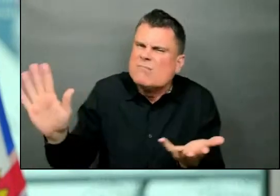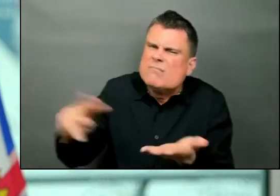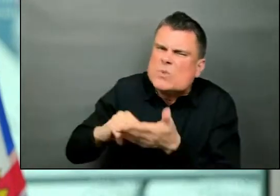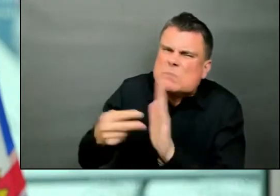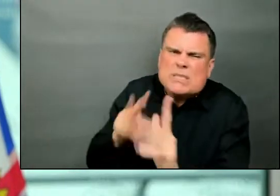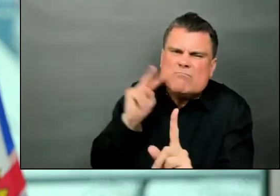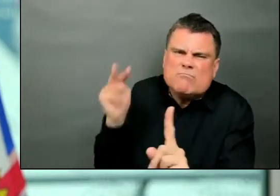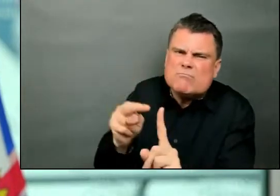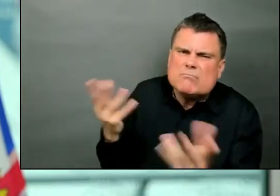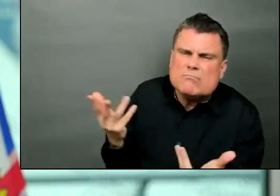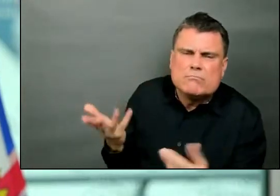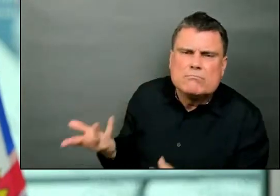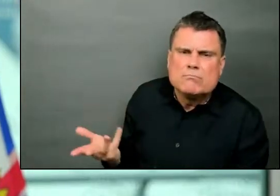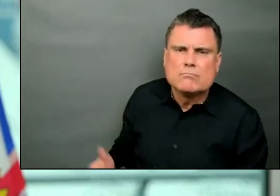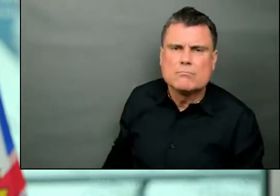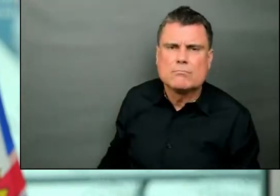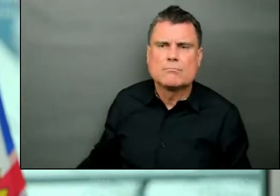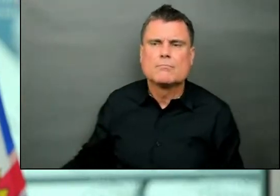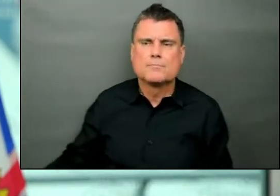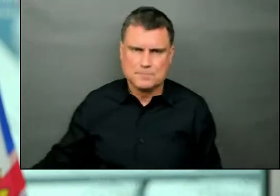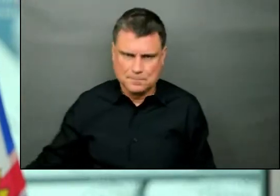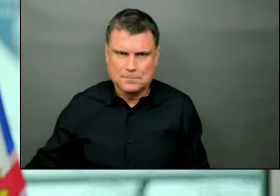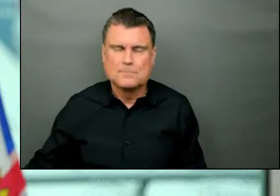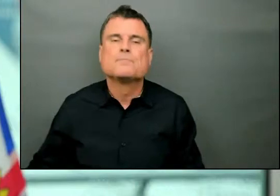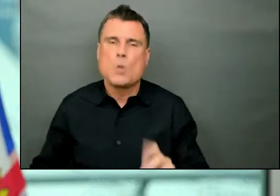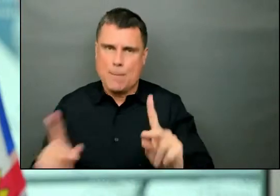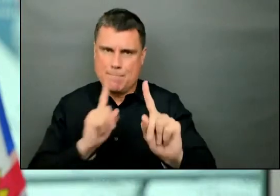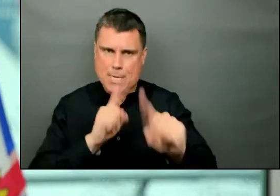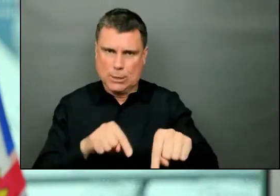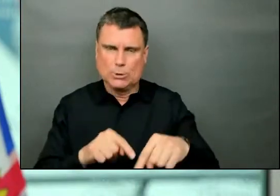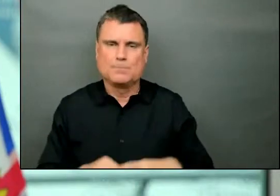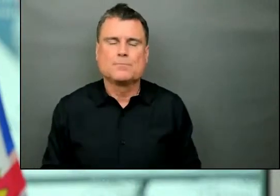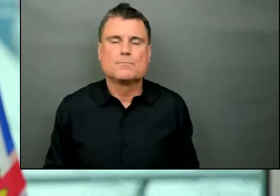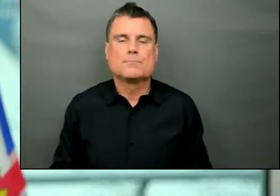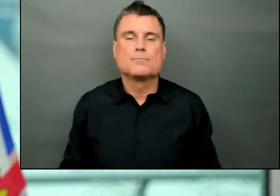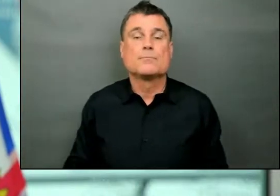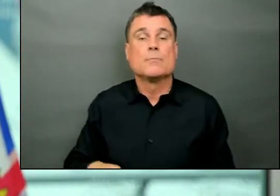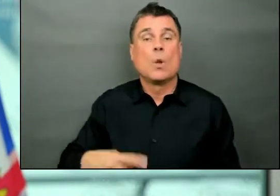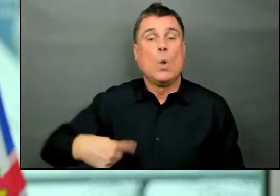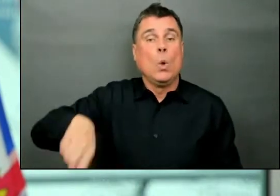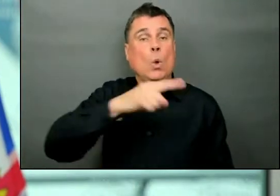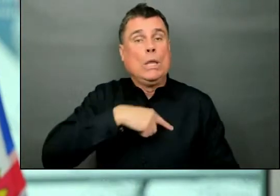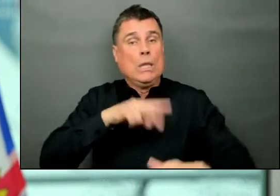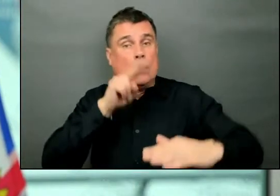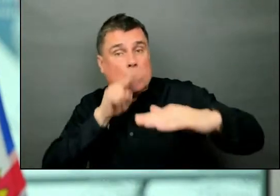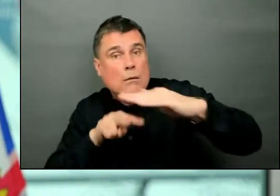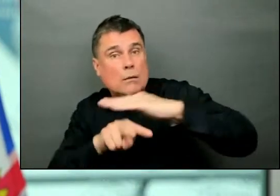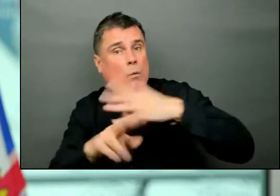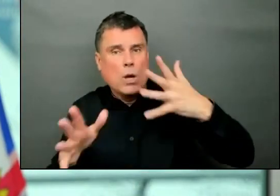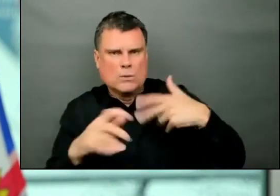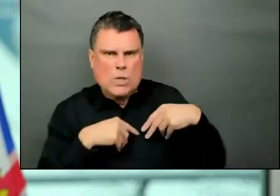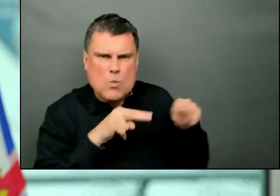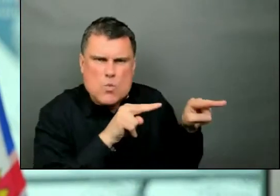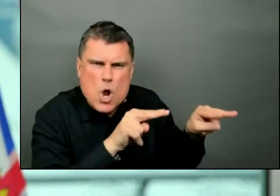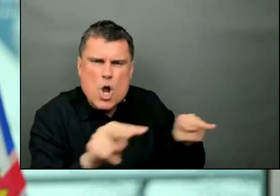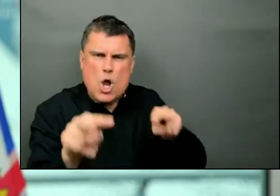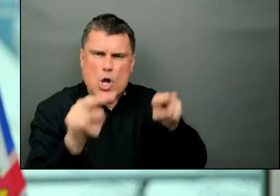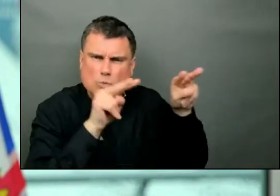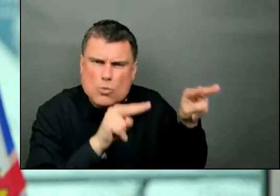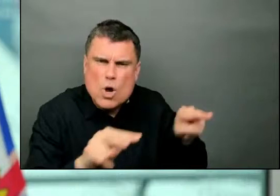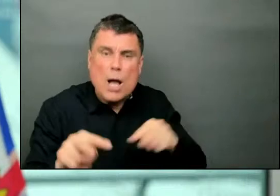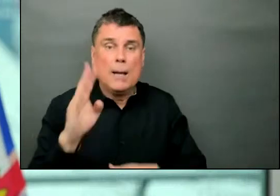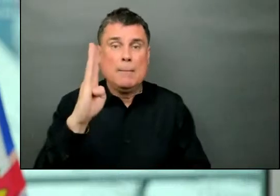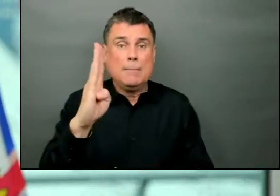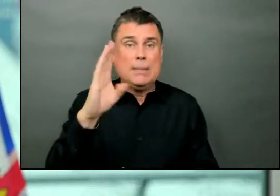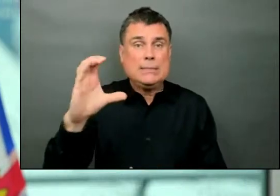beginning, and it's if you look at the BC CDC weekly report that's posted, one of the epidemiologic curves that we have